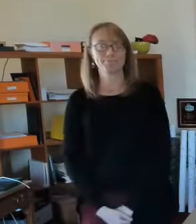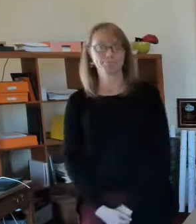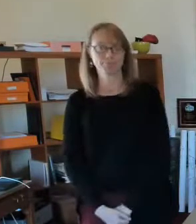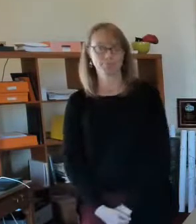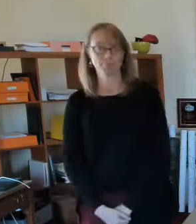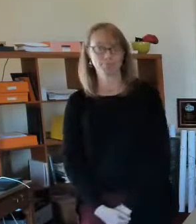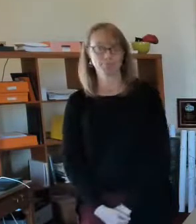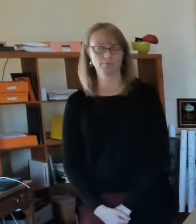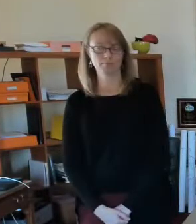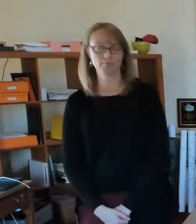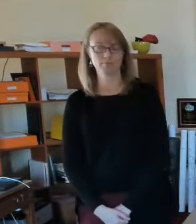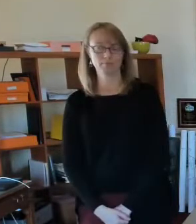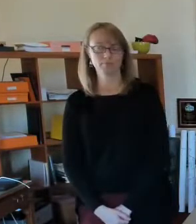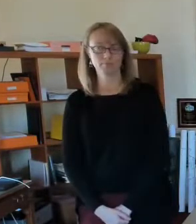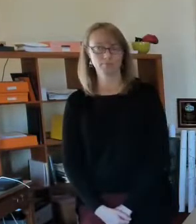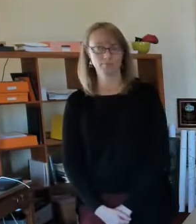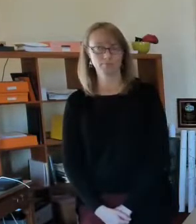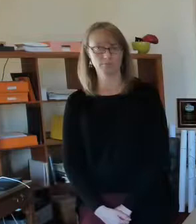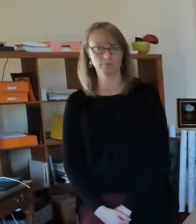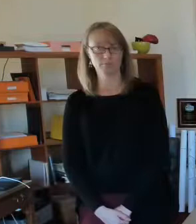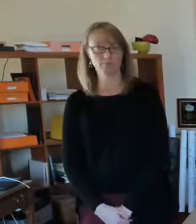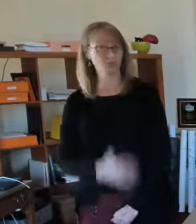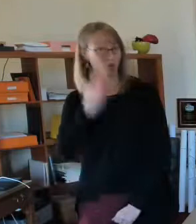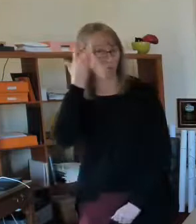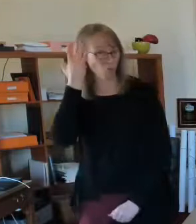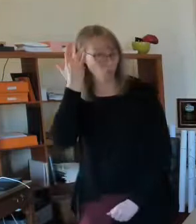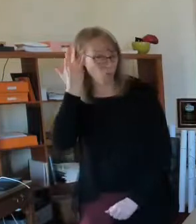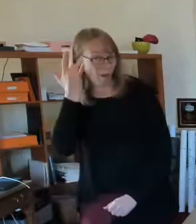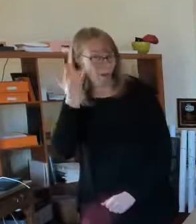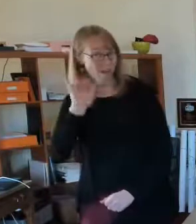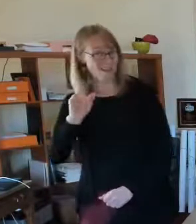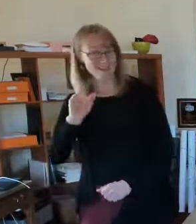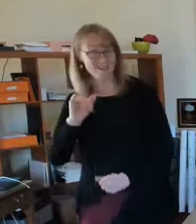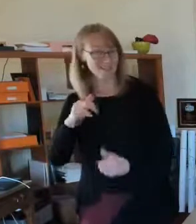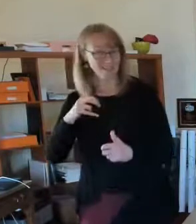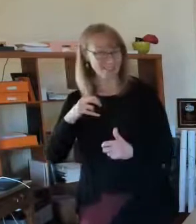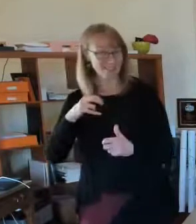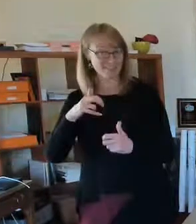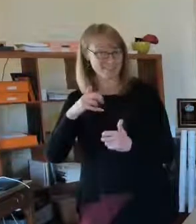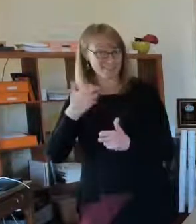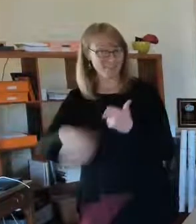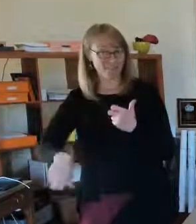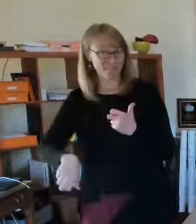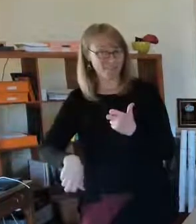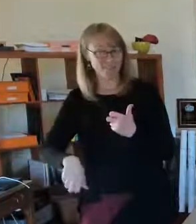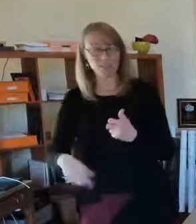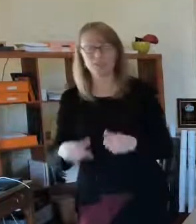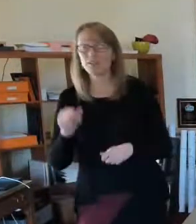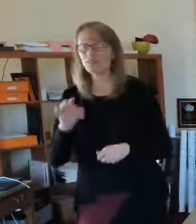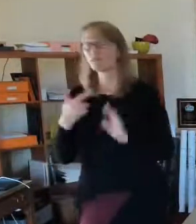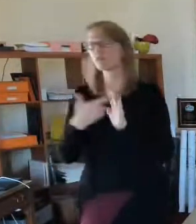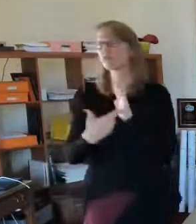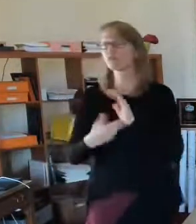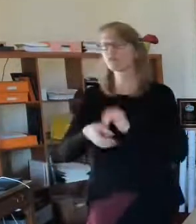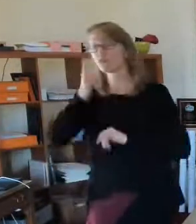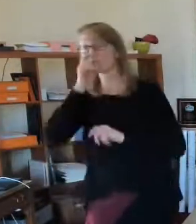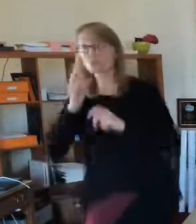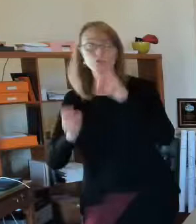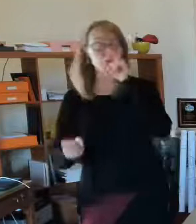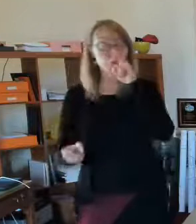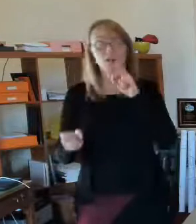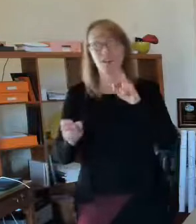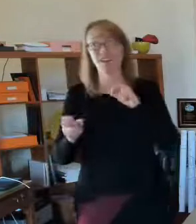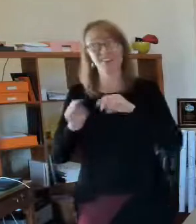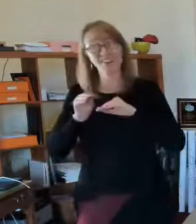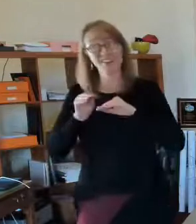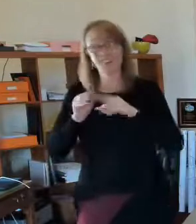you do put more restrictions in place. We know that we impact businesses. Our hospitality